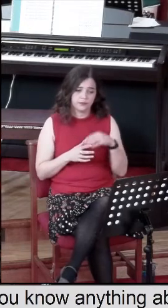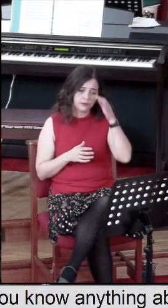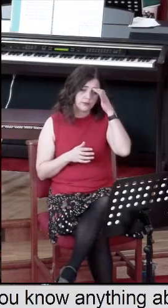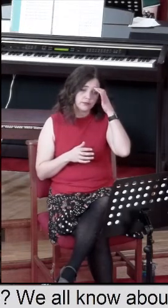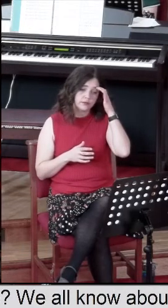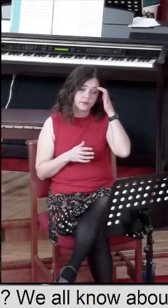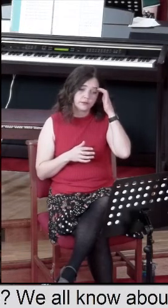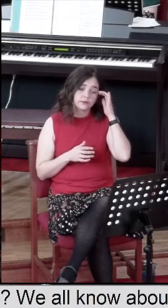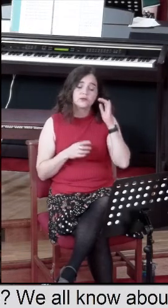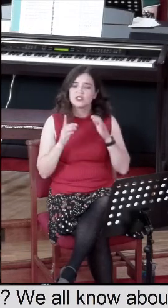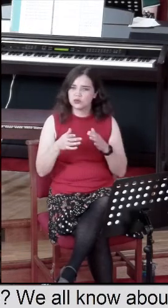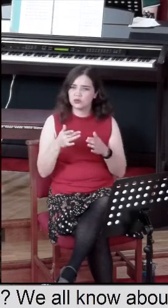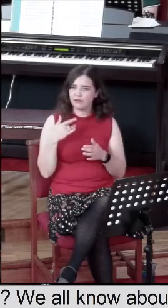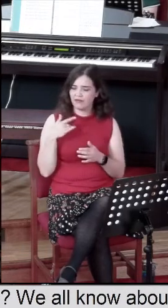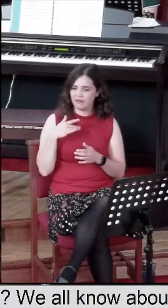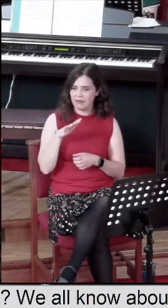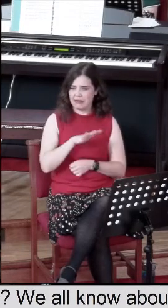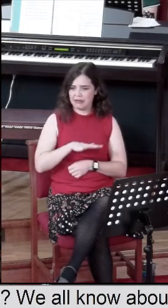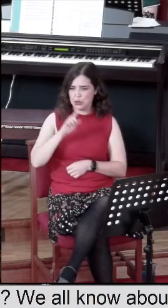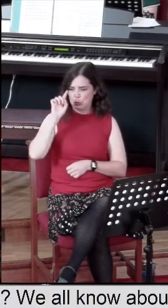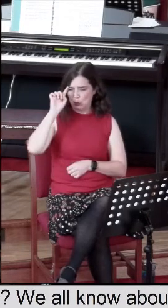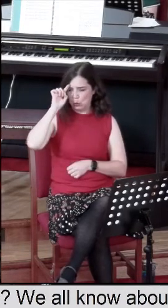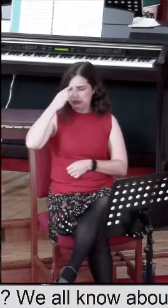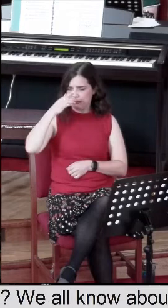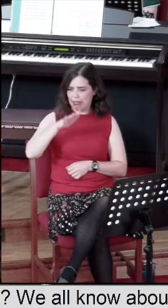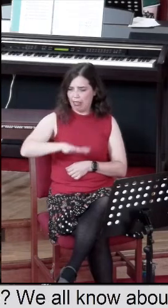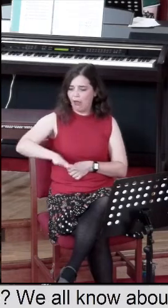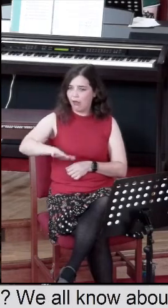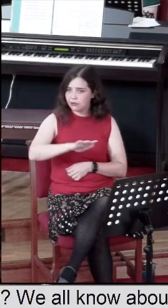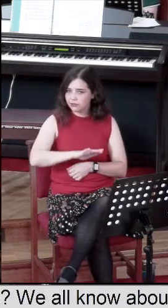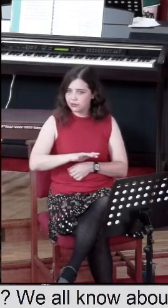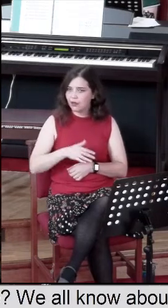place called Nonsense Land. He lived in a house in